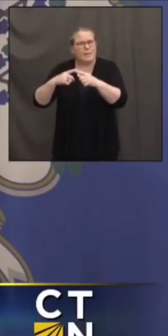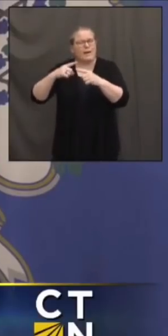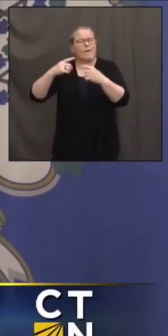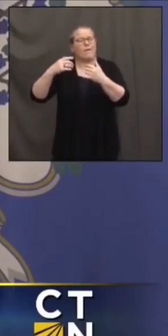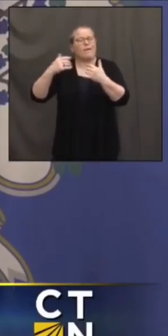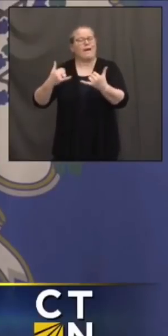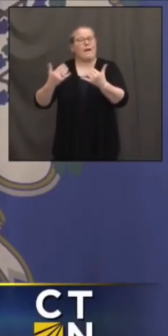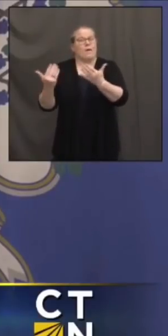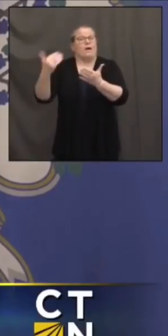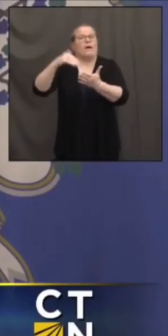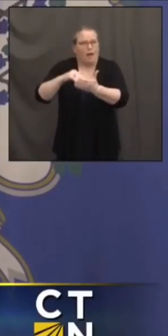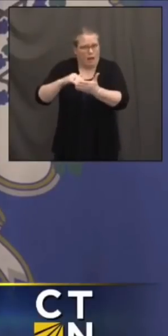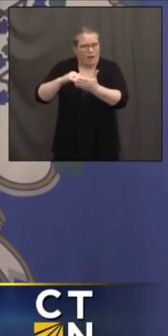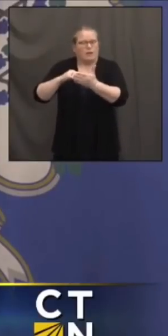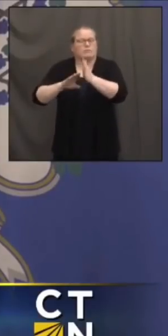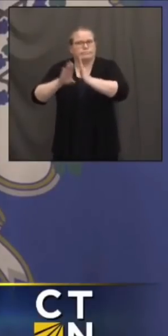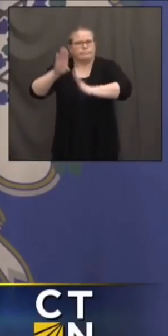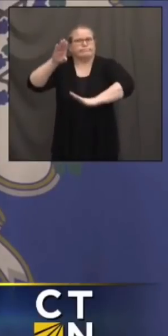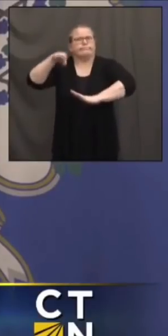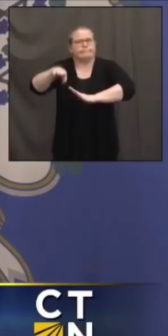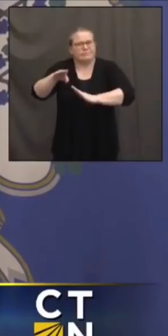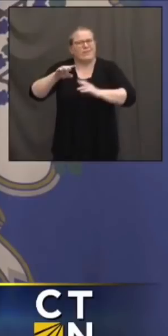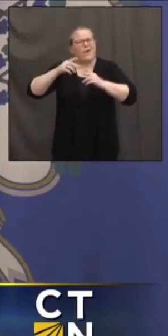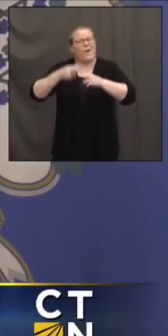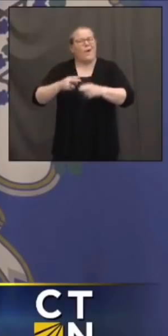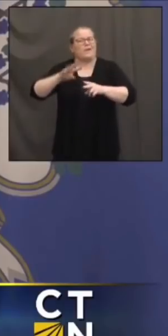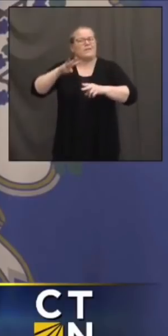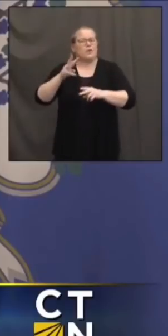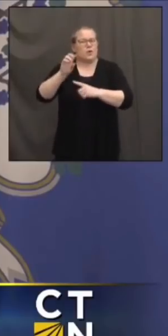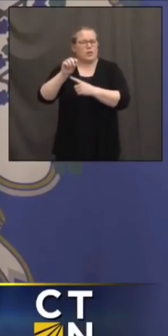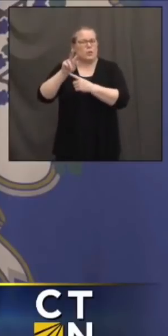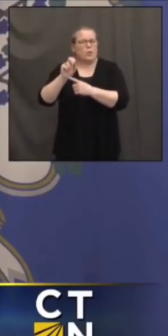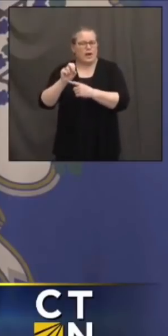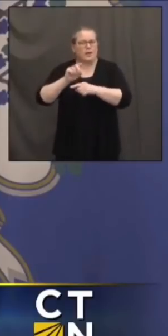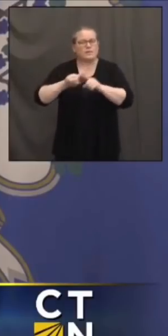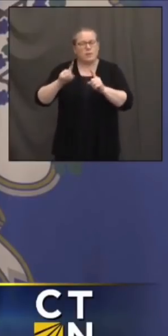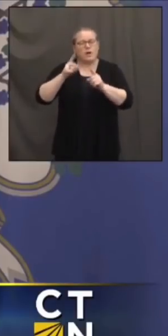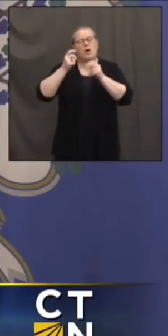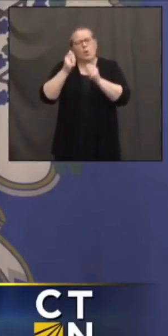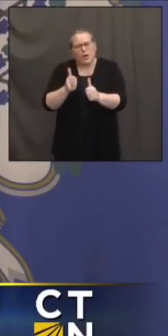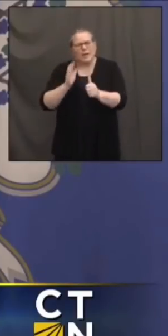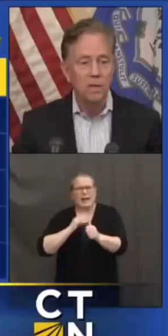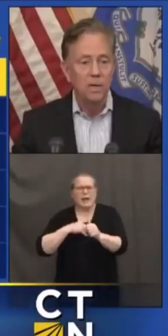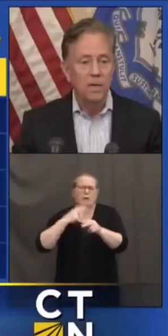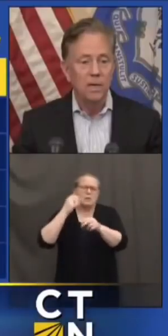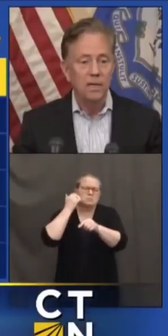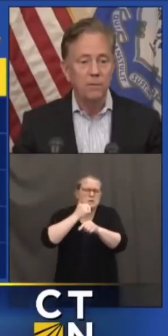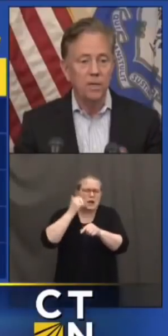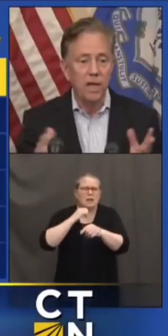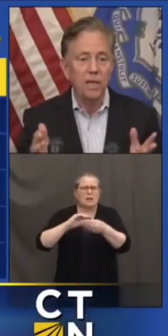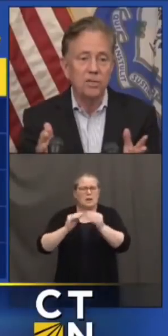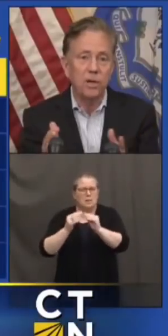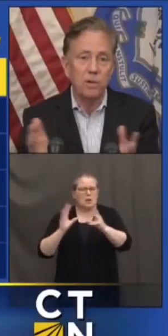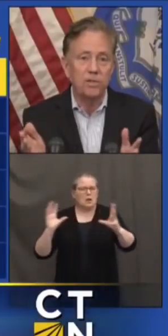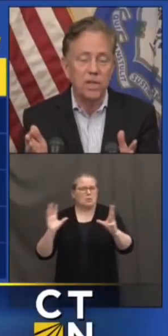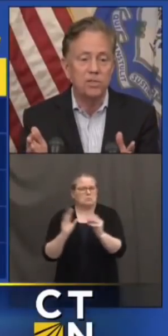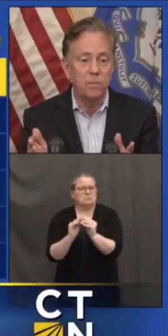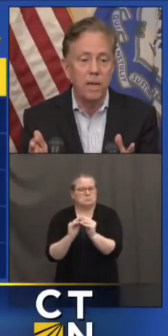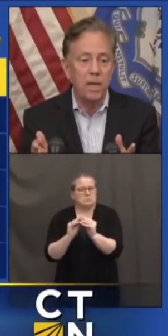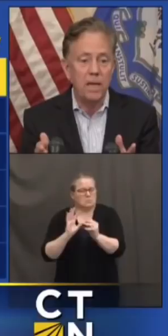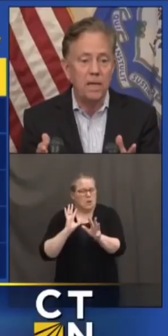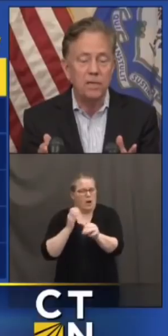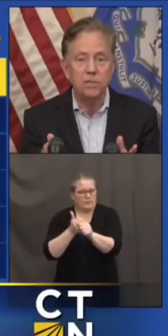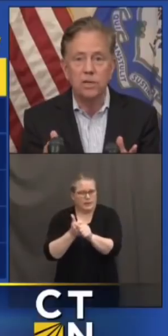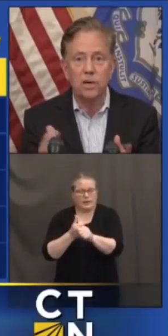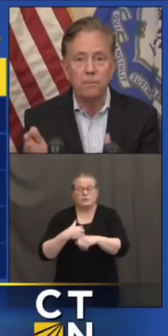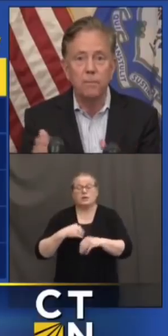first, let me just quickly give you our daily summary and update before we open it to your questions. I think what the daily summary says to